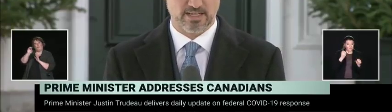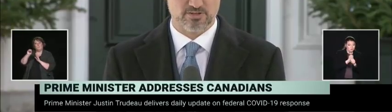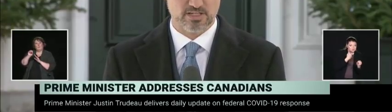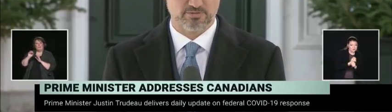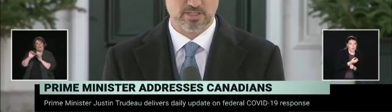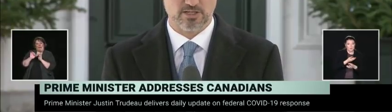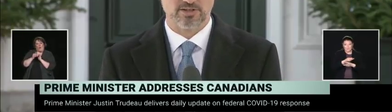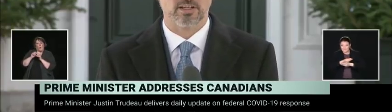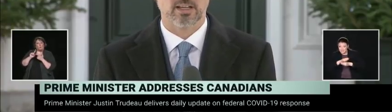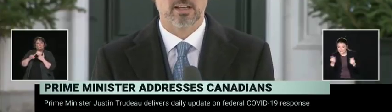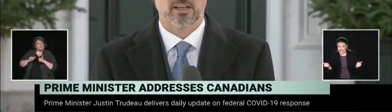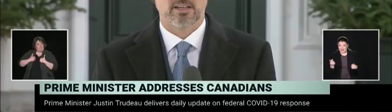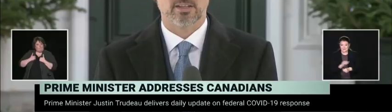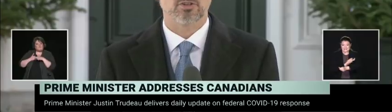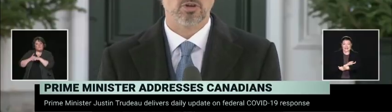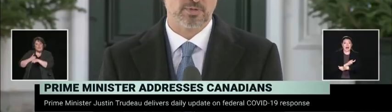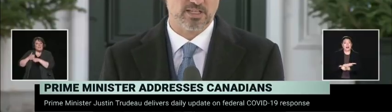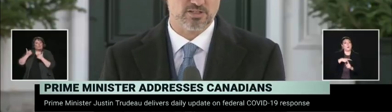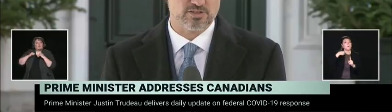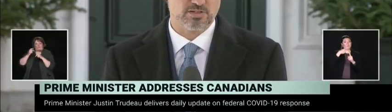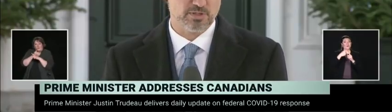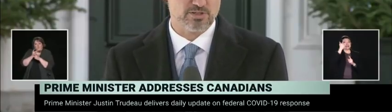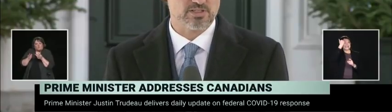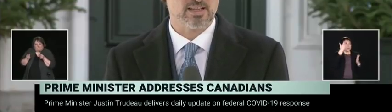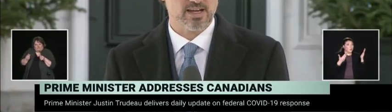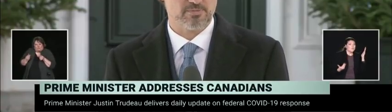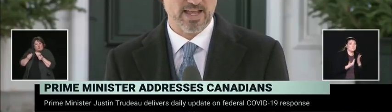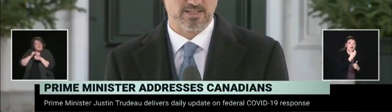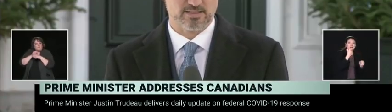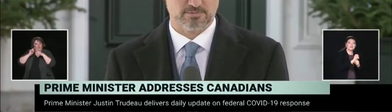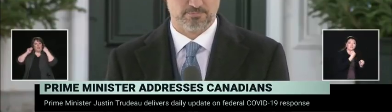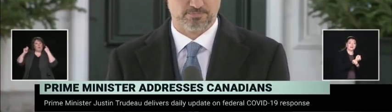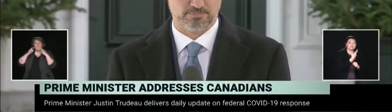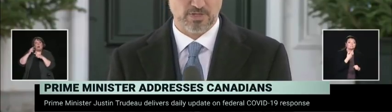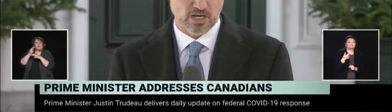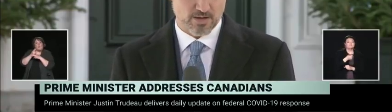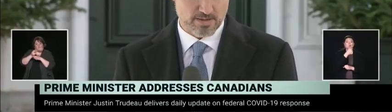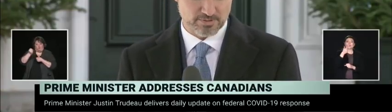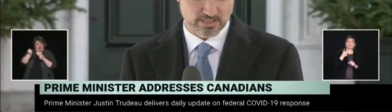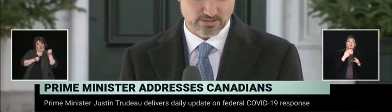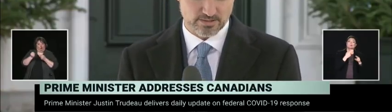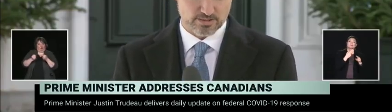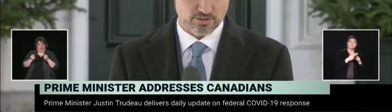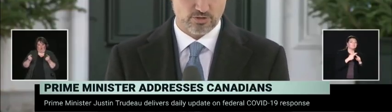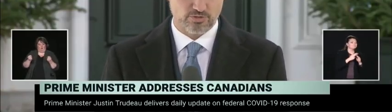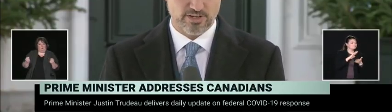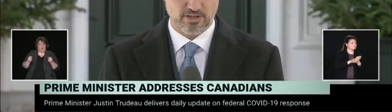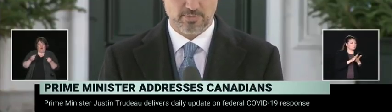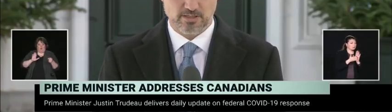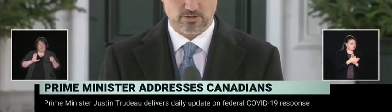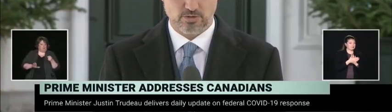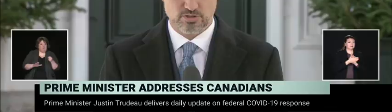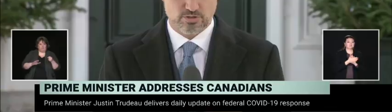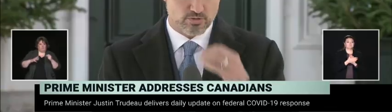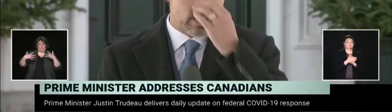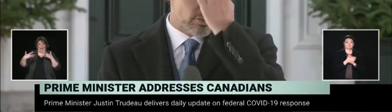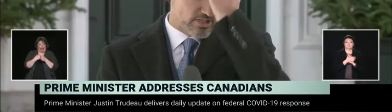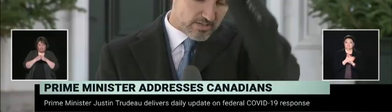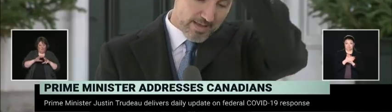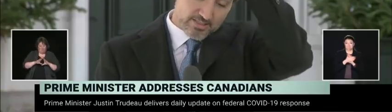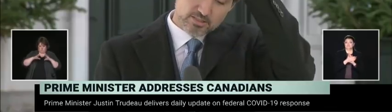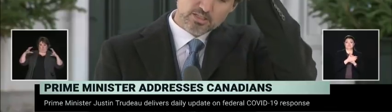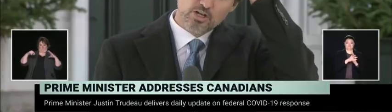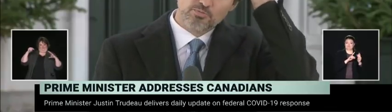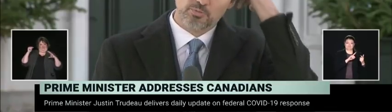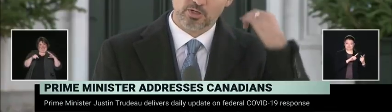medical gowns out of material they'd normally use to produce airbags. En même temps, notre gouvernement continue d'acheter